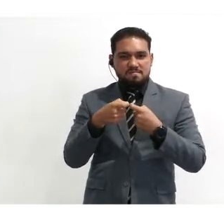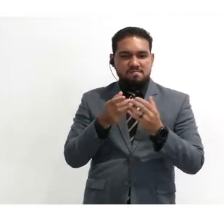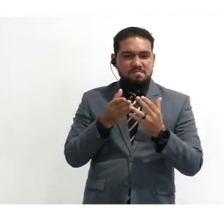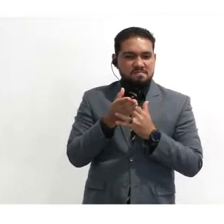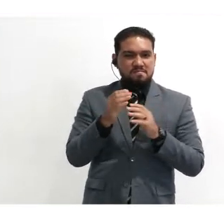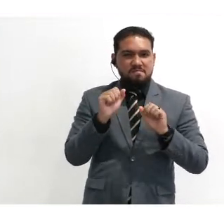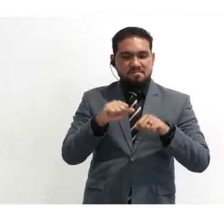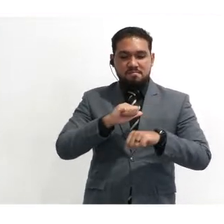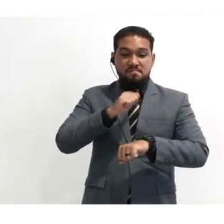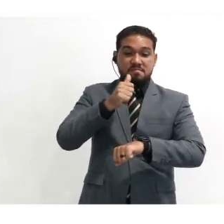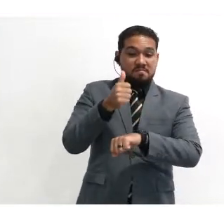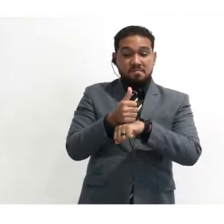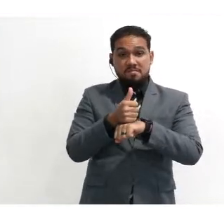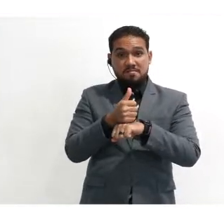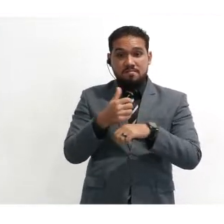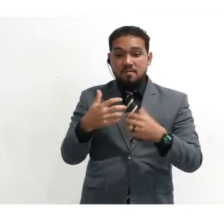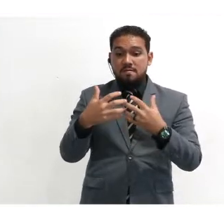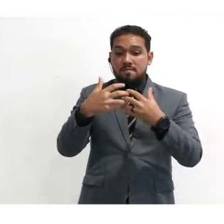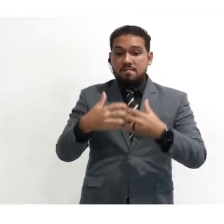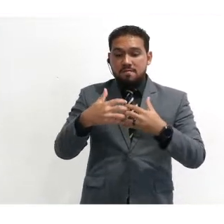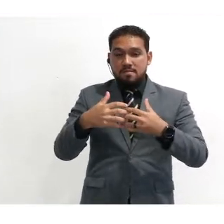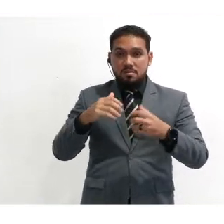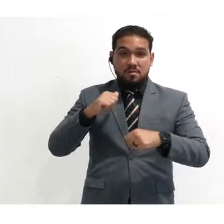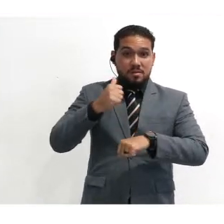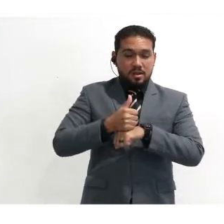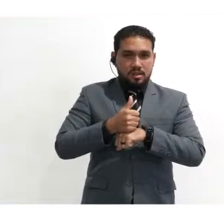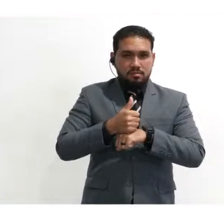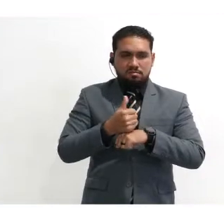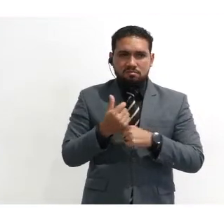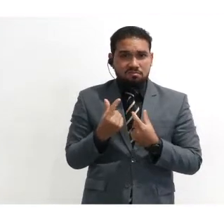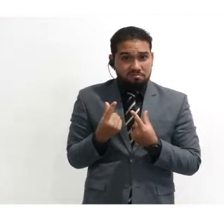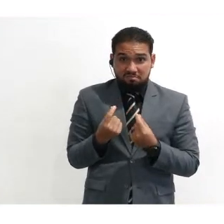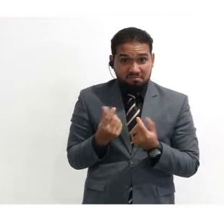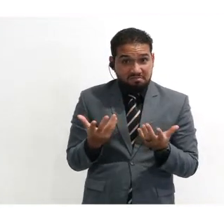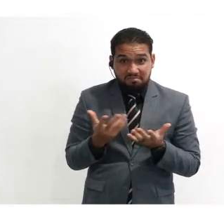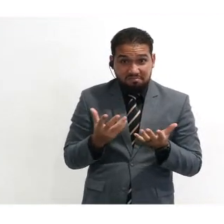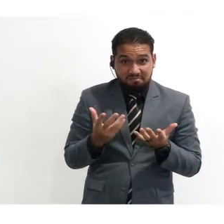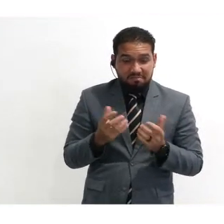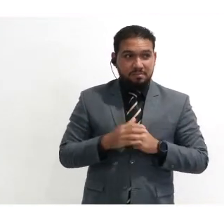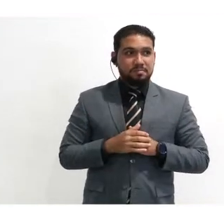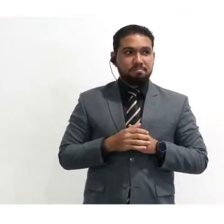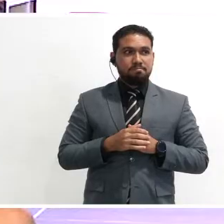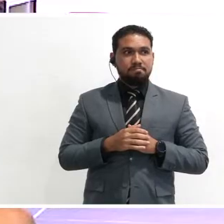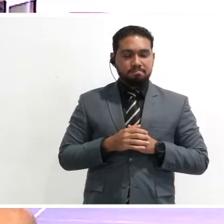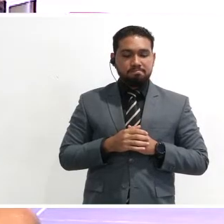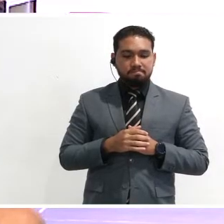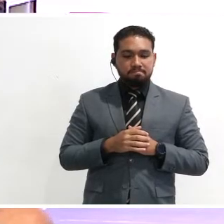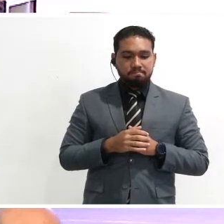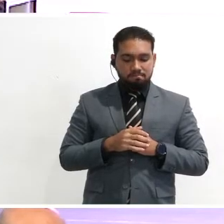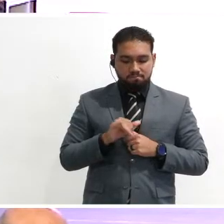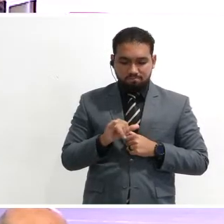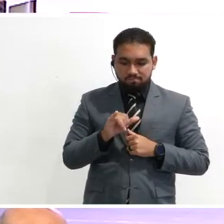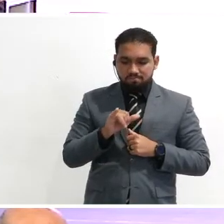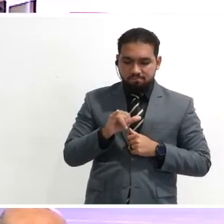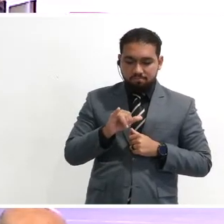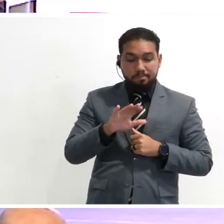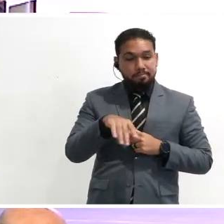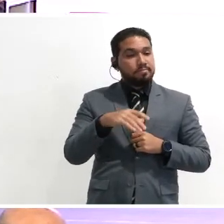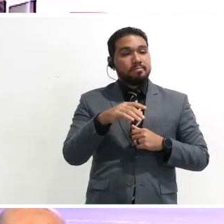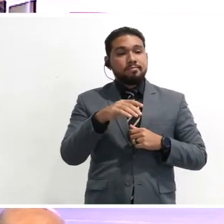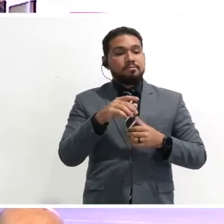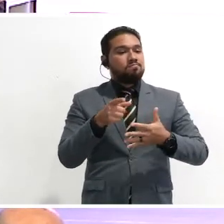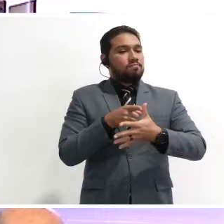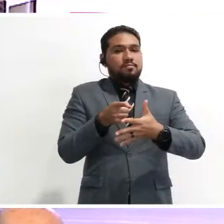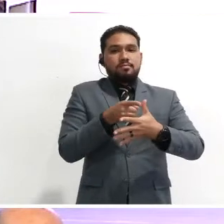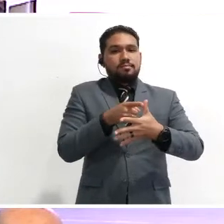You know, I think for me, it would be education, actually. I think you can't build